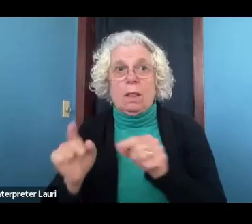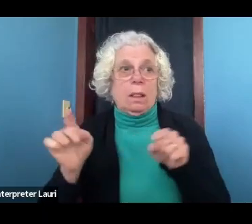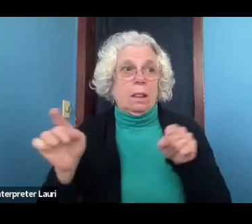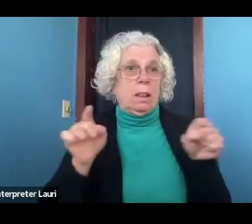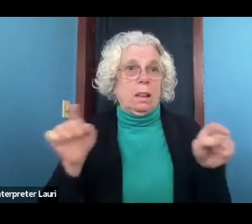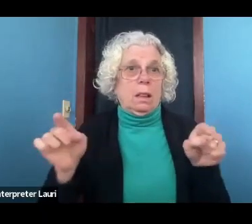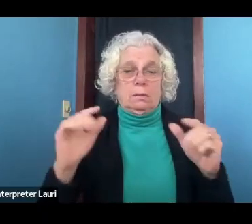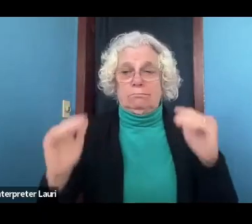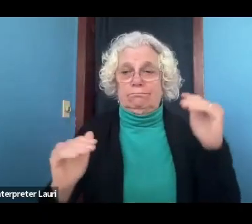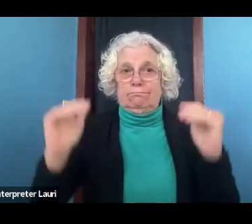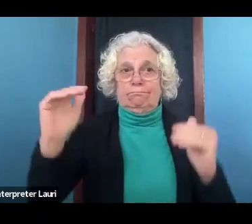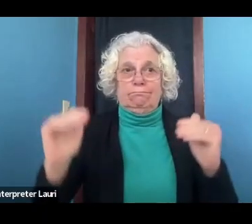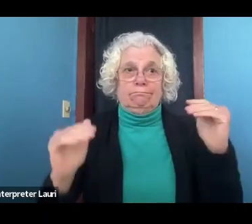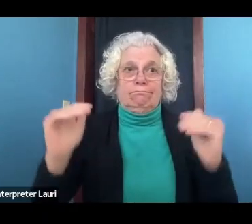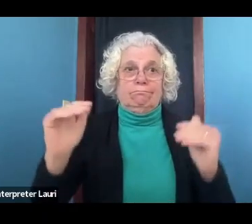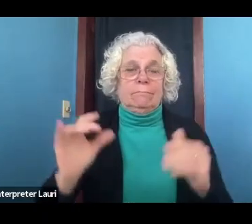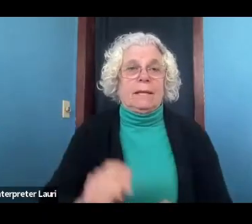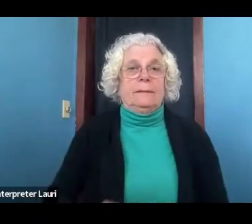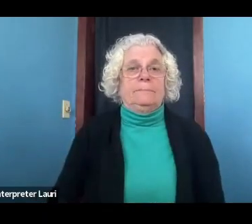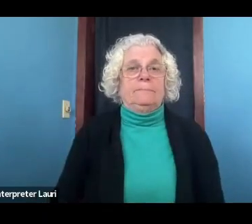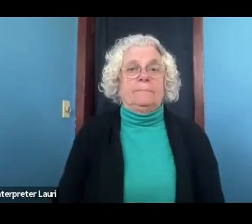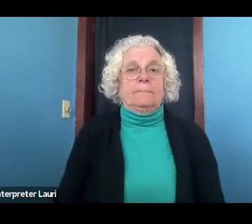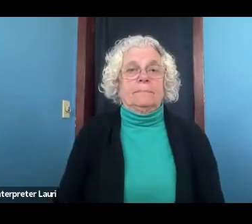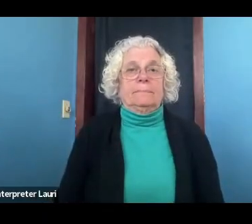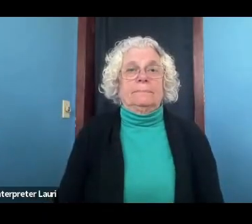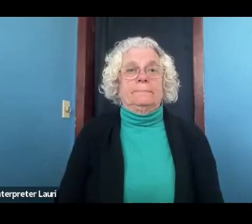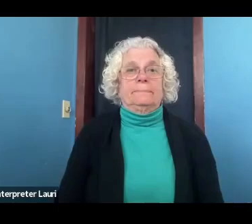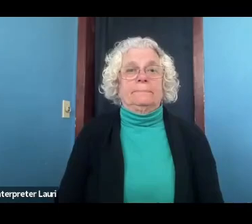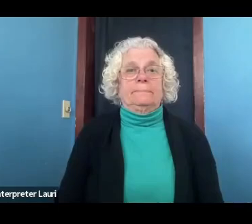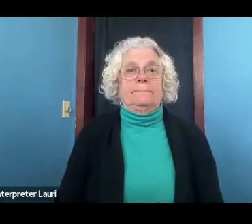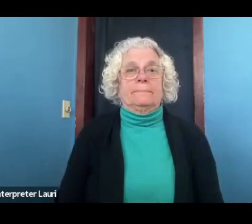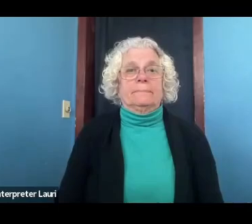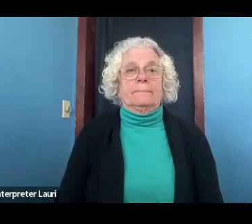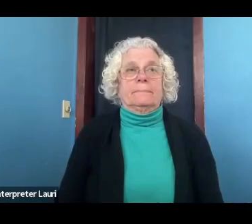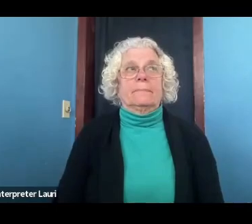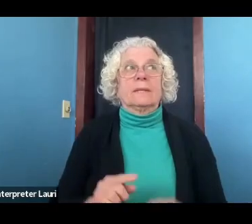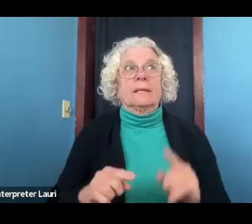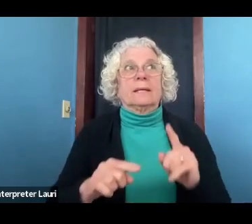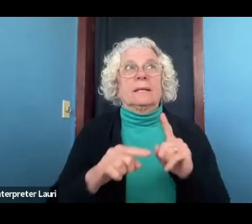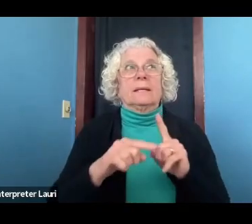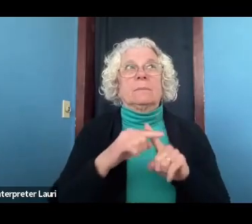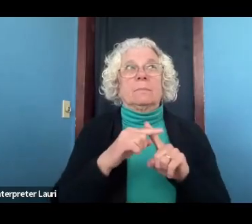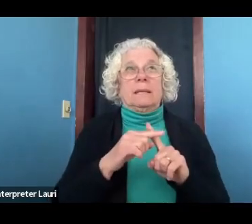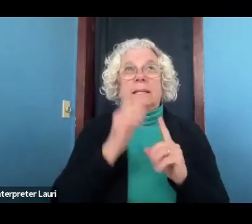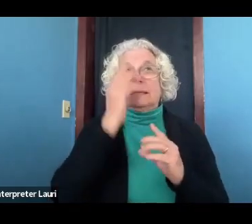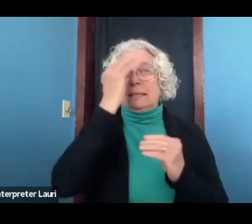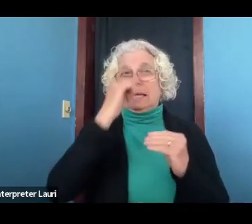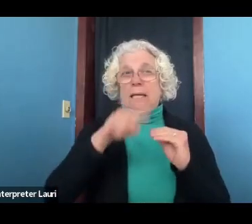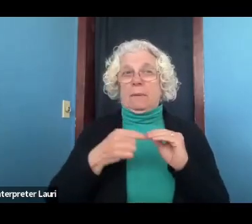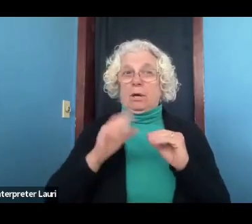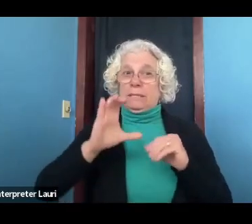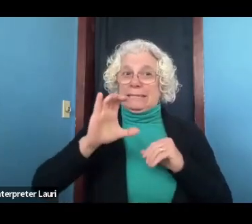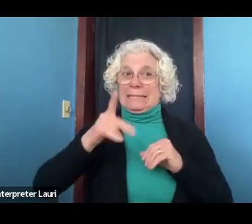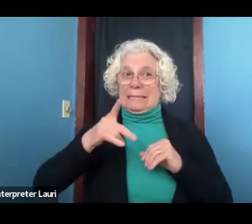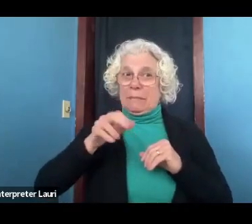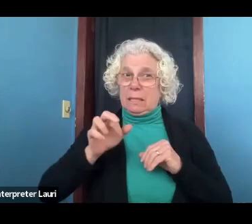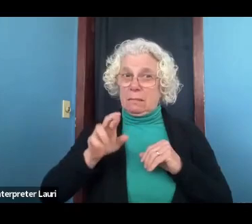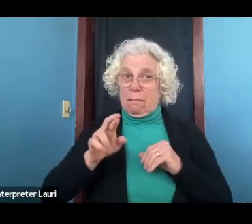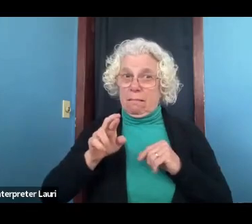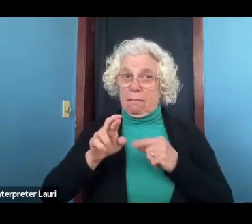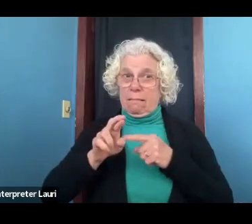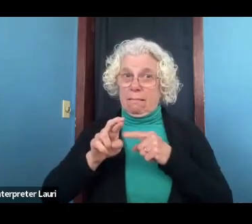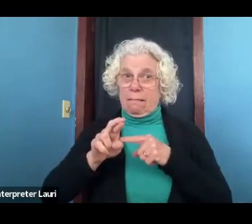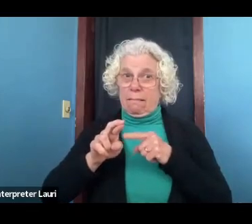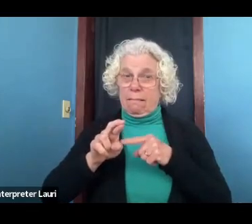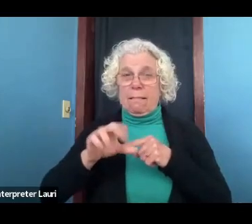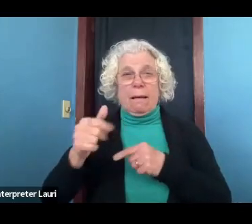you can put that in your instructions. Um, you can also talk about your thoughts about CPR and others,